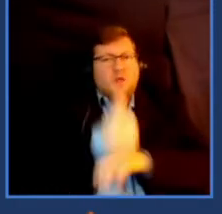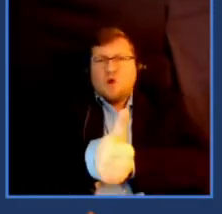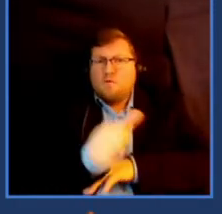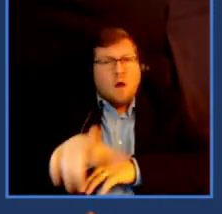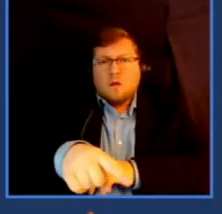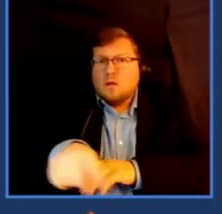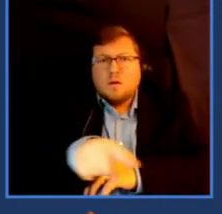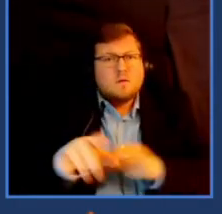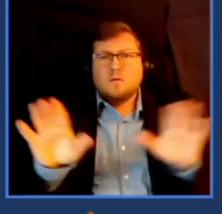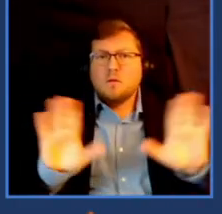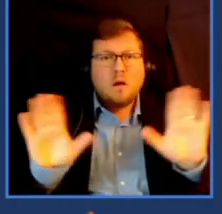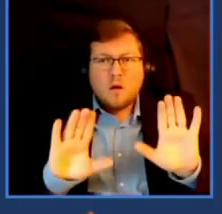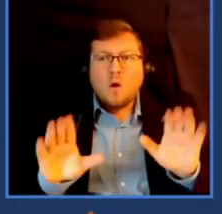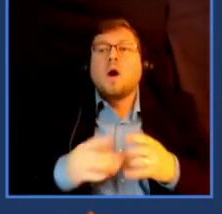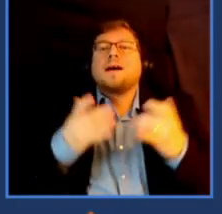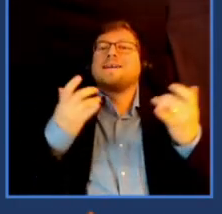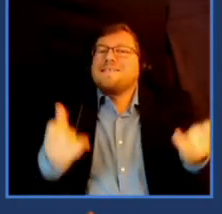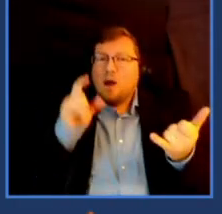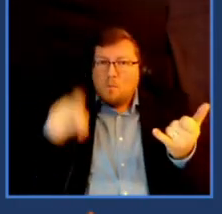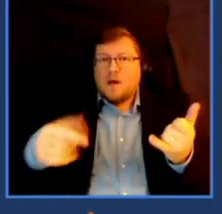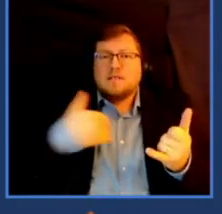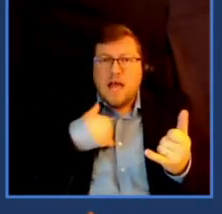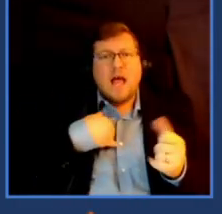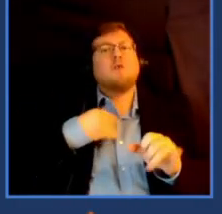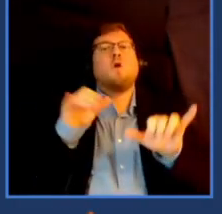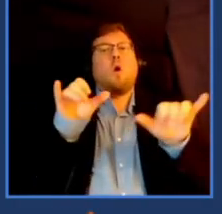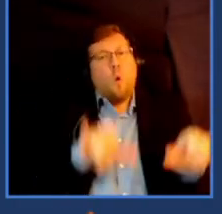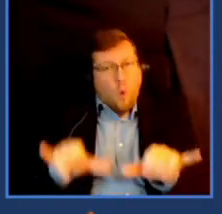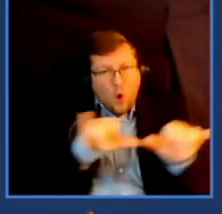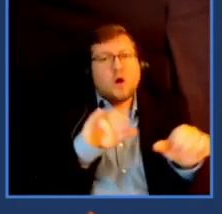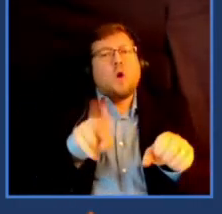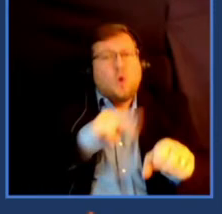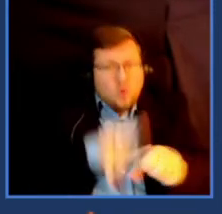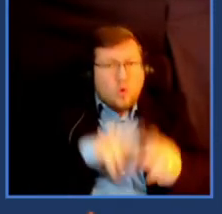It's time for ordinary folk to have